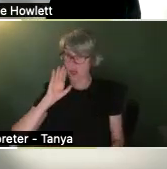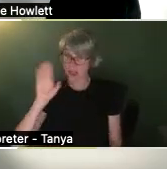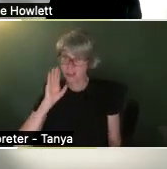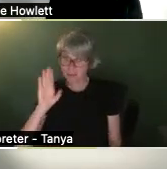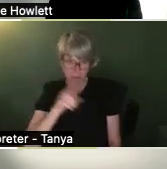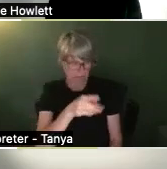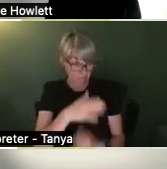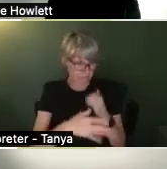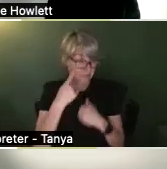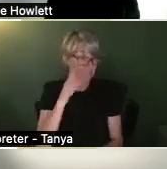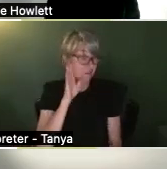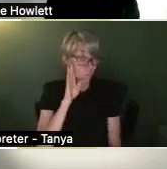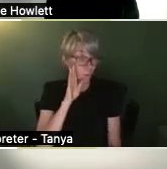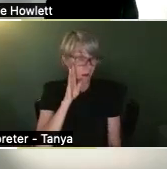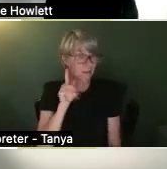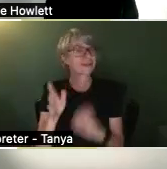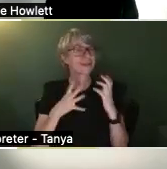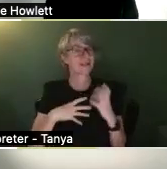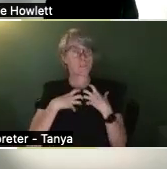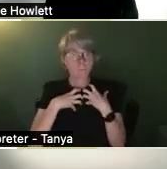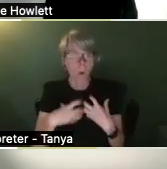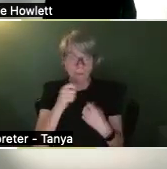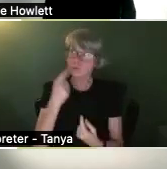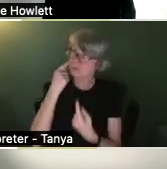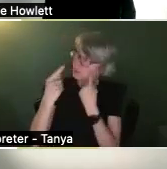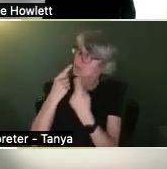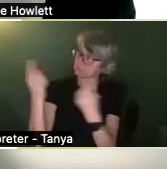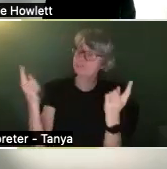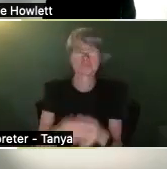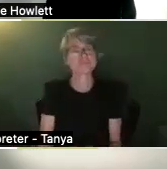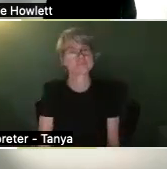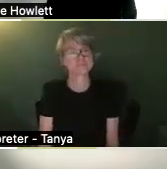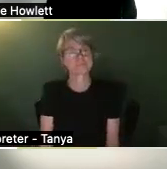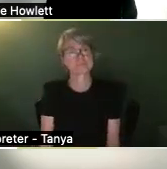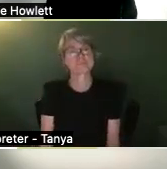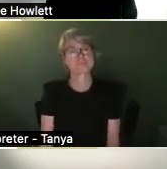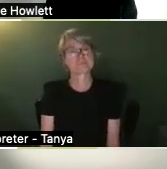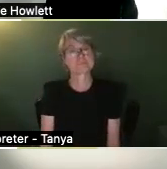of this. And I want to do more of this too.